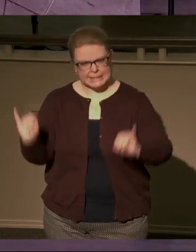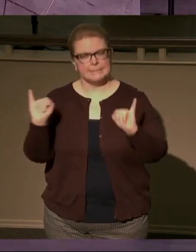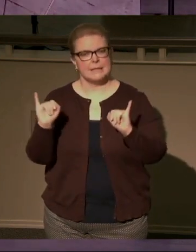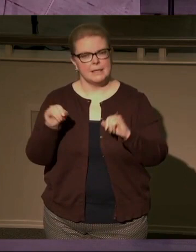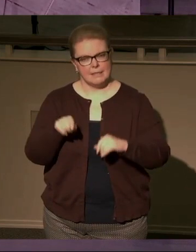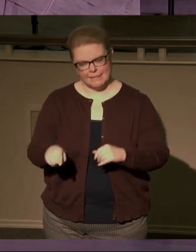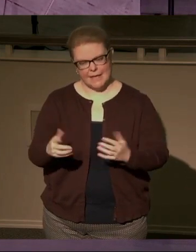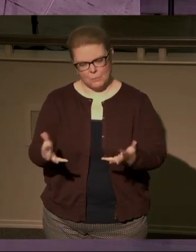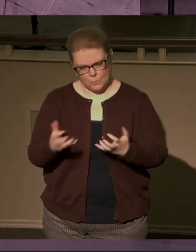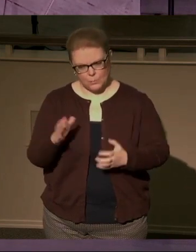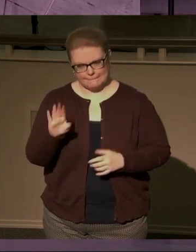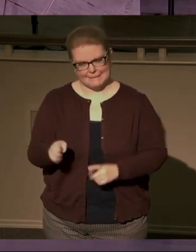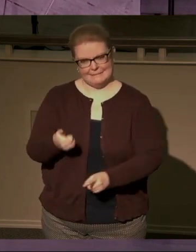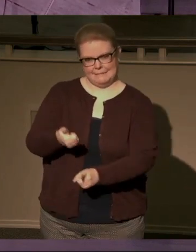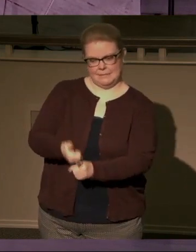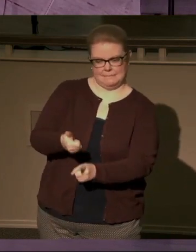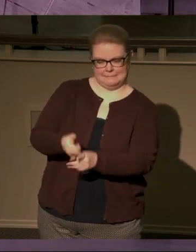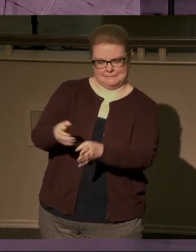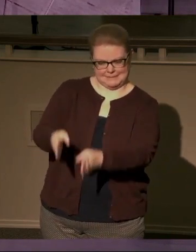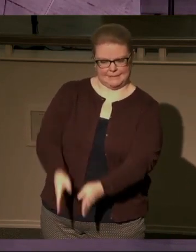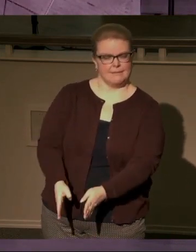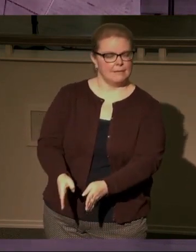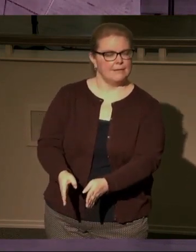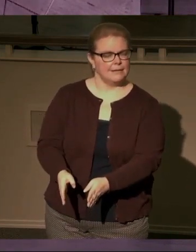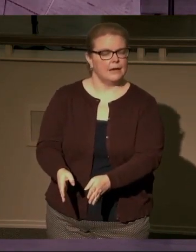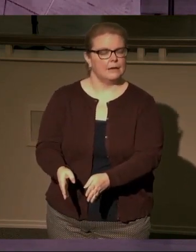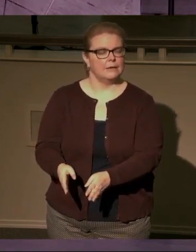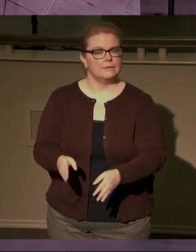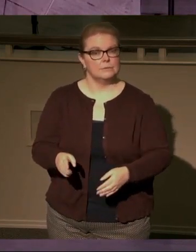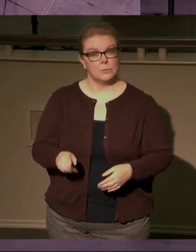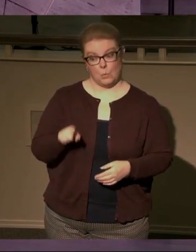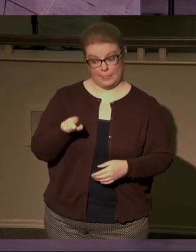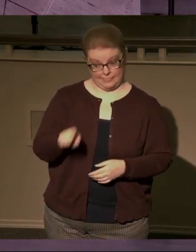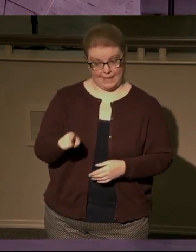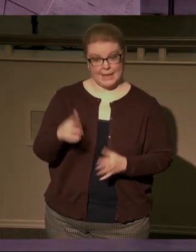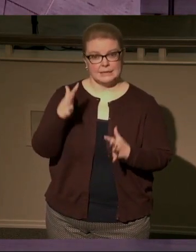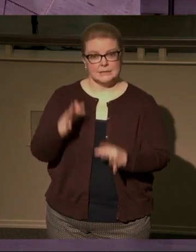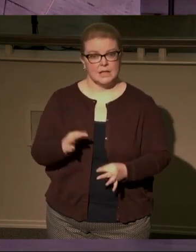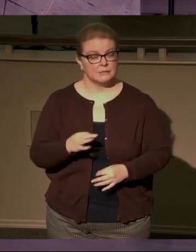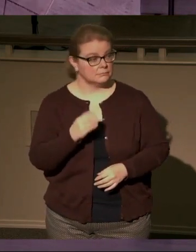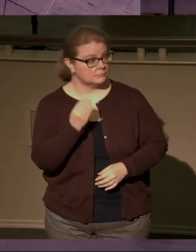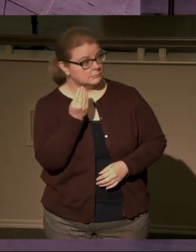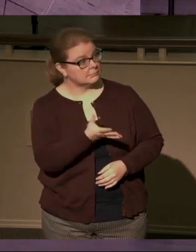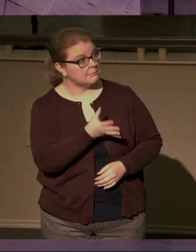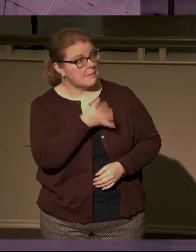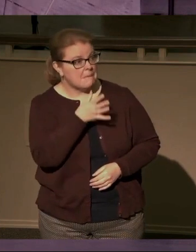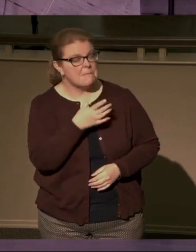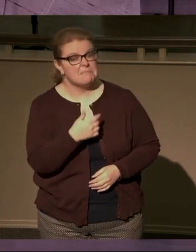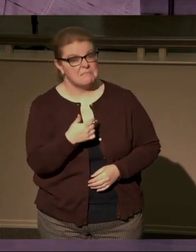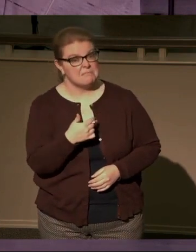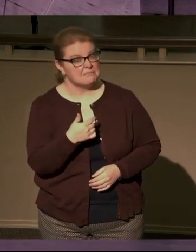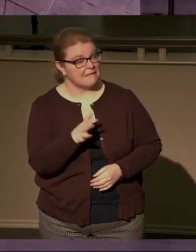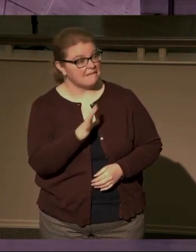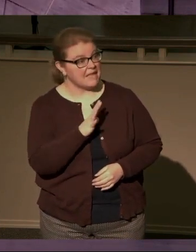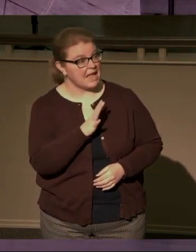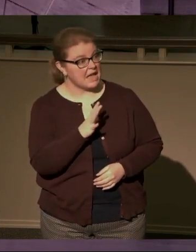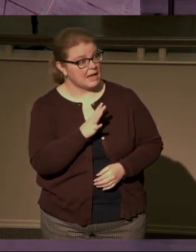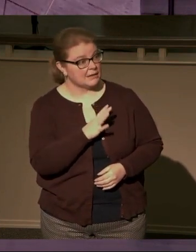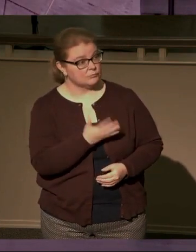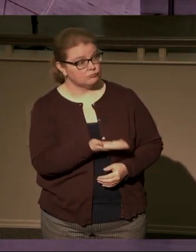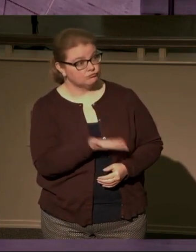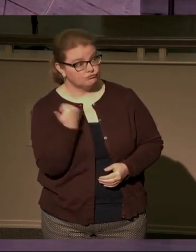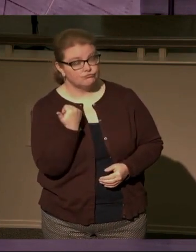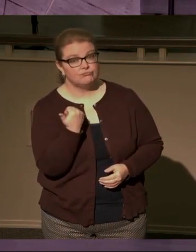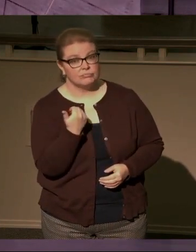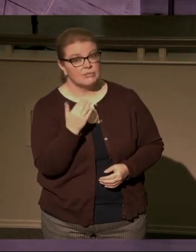be themselves. And so they decide, you know what, Mom? I'm going to take you on. And it's going to